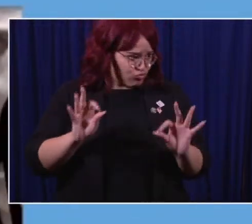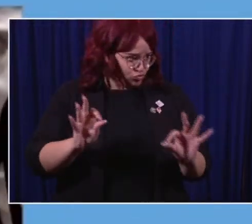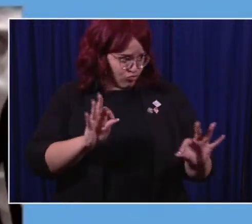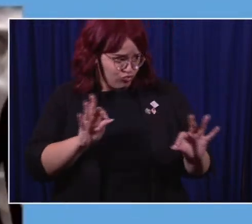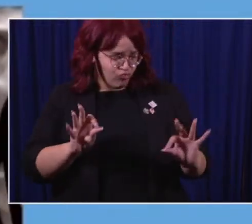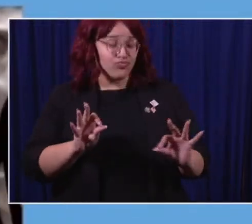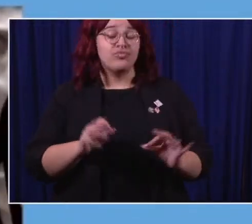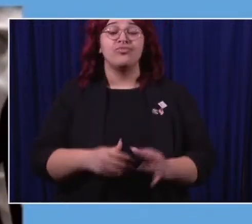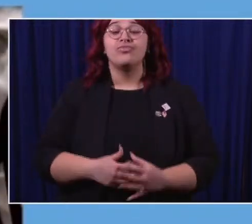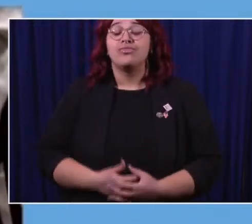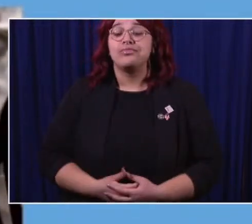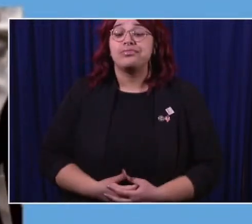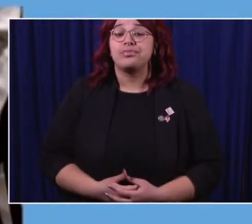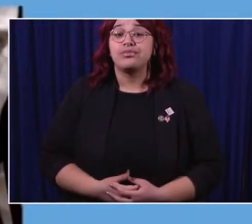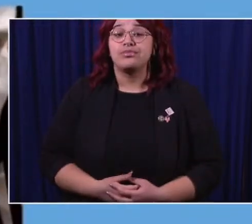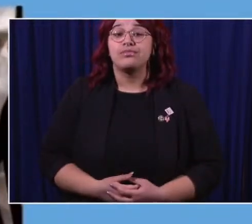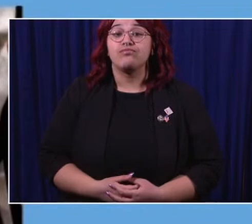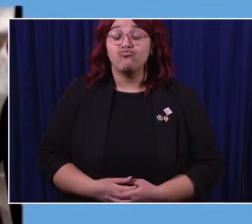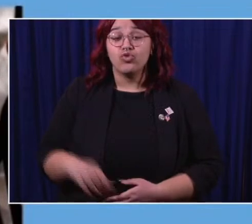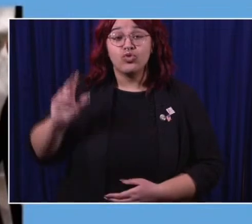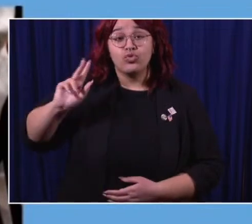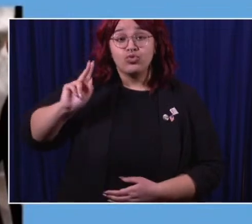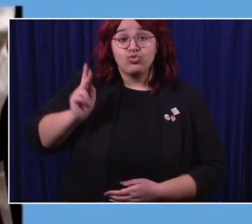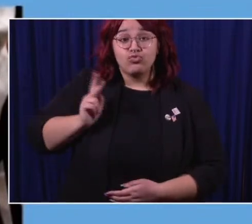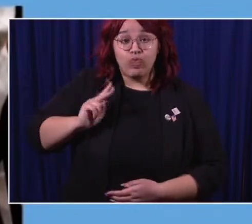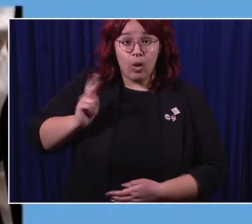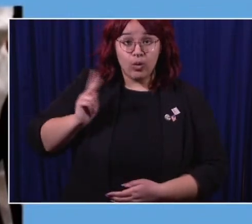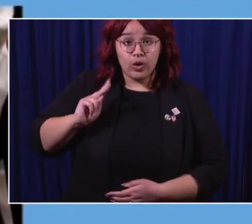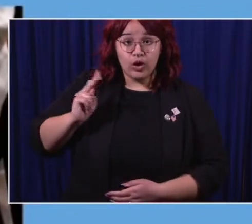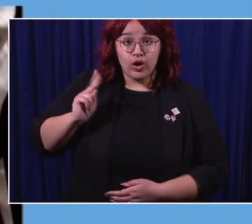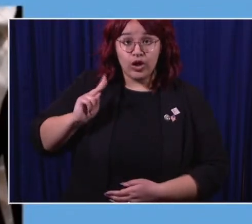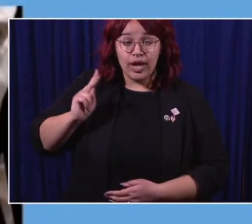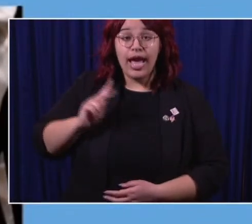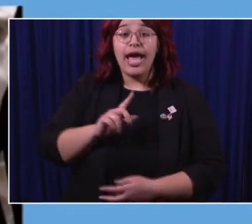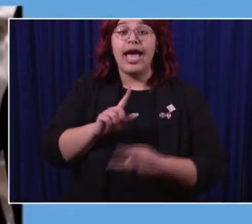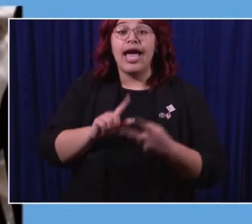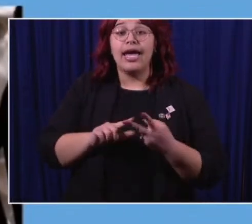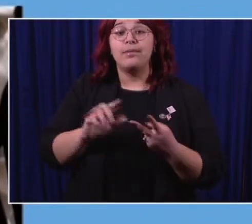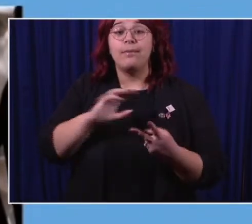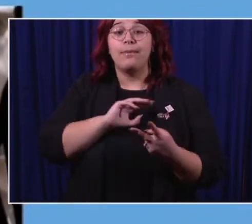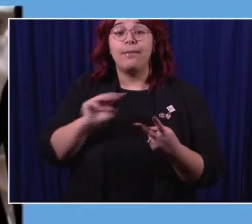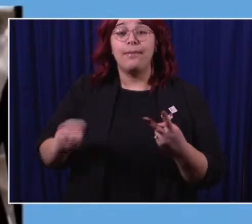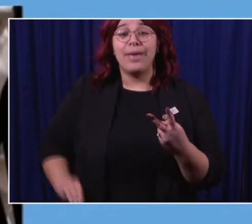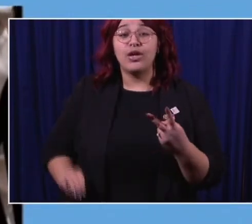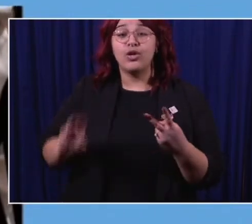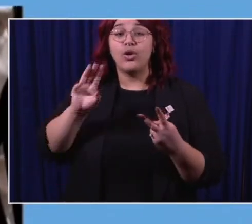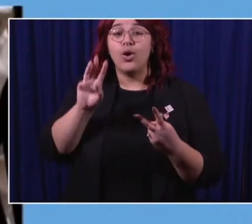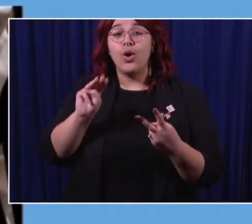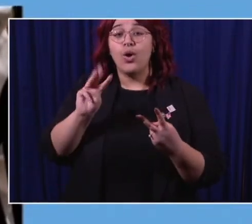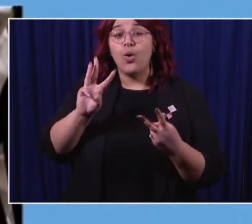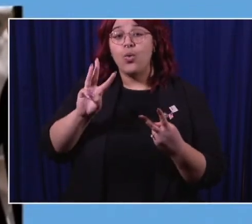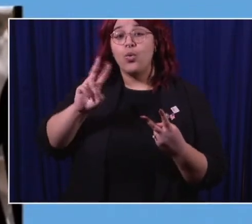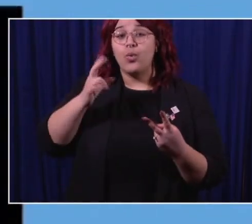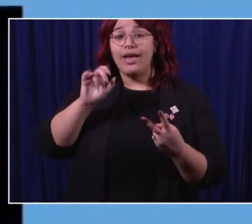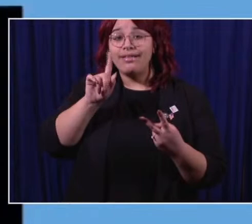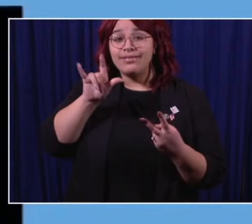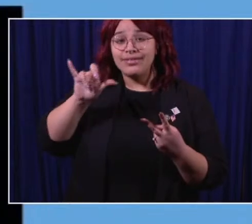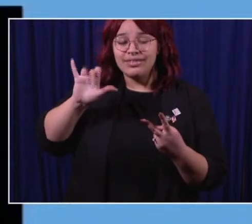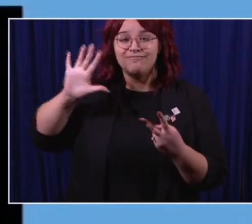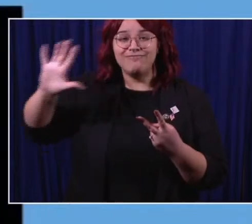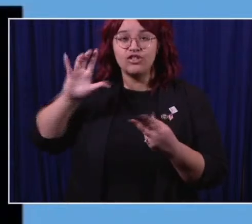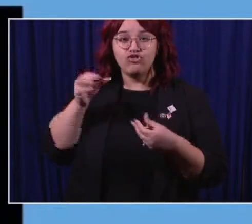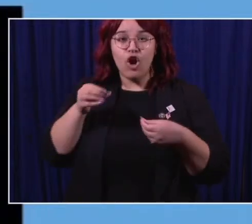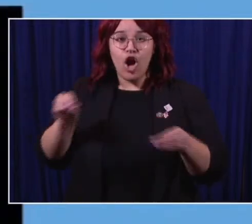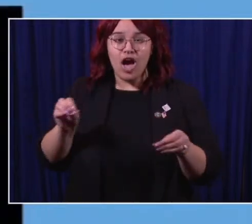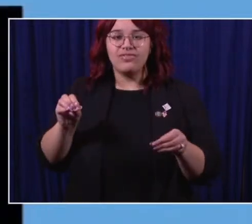together by Kroger, by Mayor Whaley's office, the Montgomery County Public Health Department, State Public